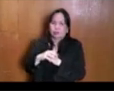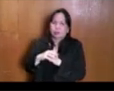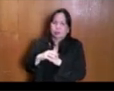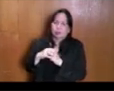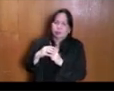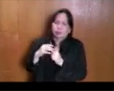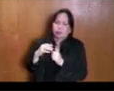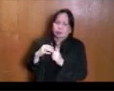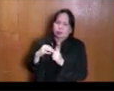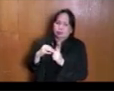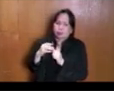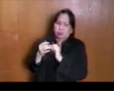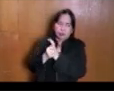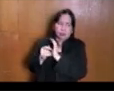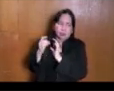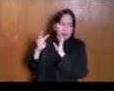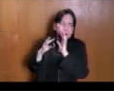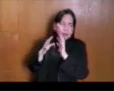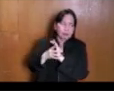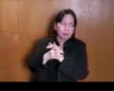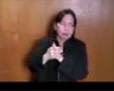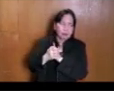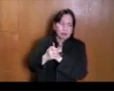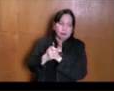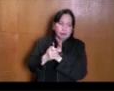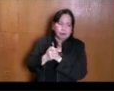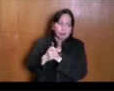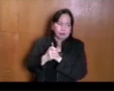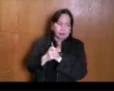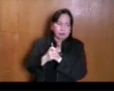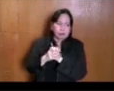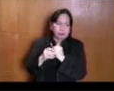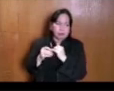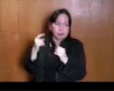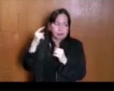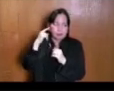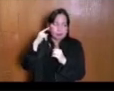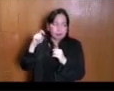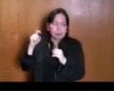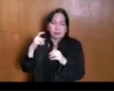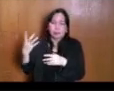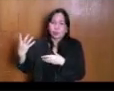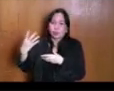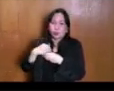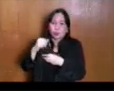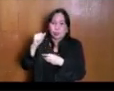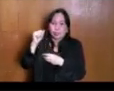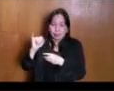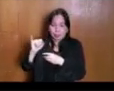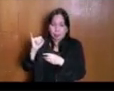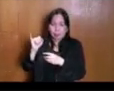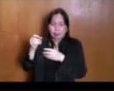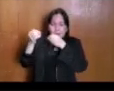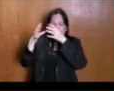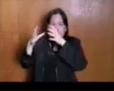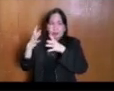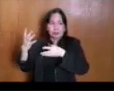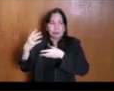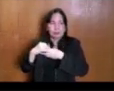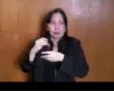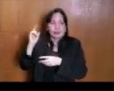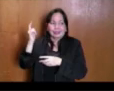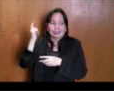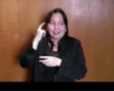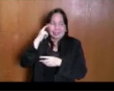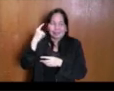scale revenue from their innovations. We also need to include AI and digitalization experts into governmental climate policy